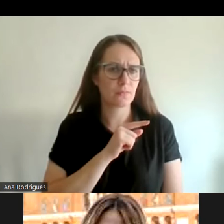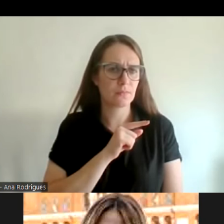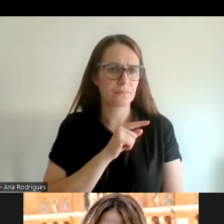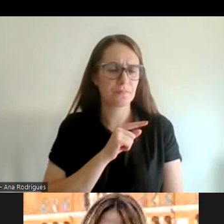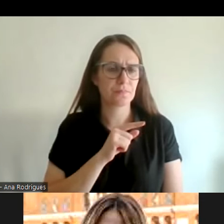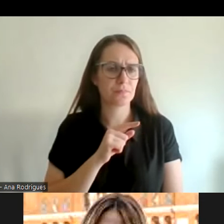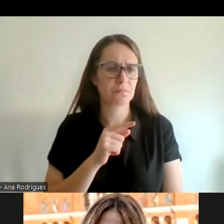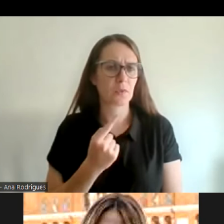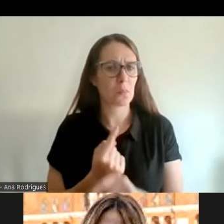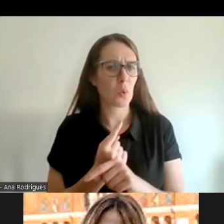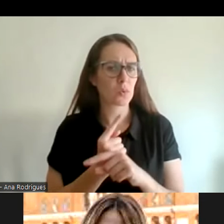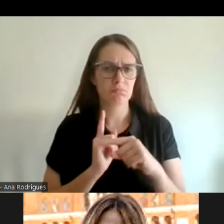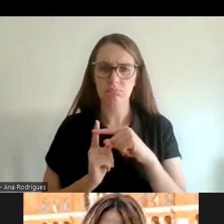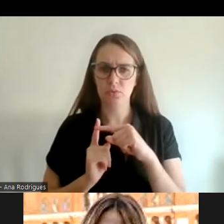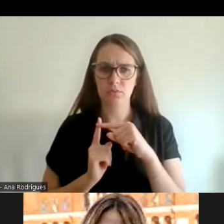positive